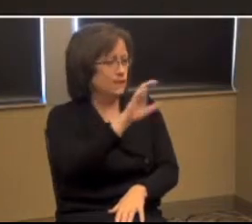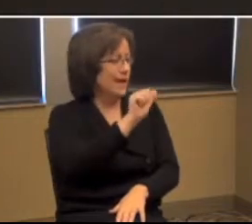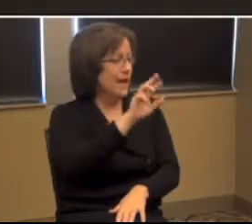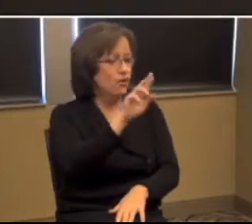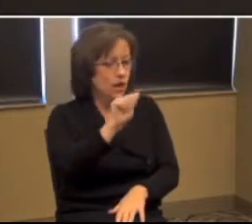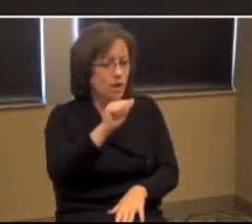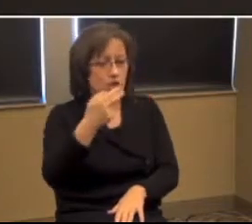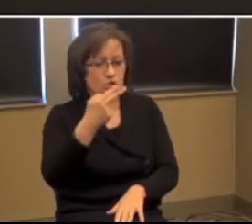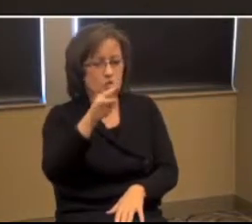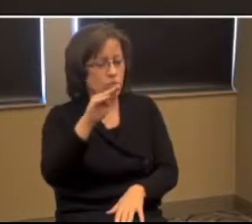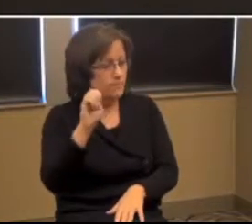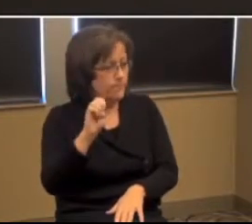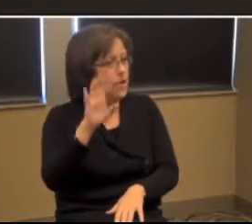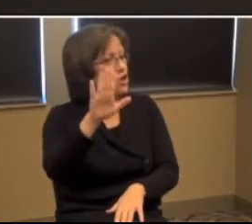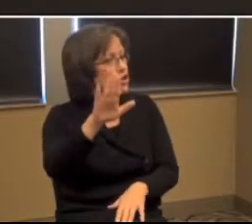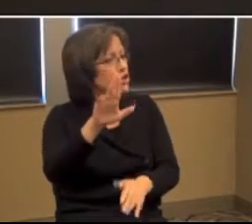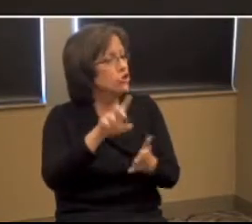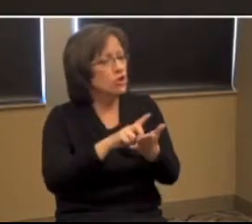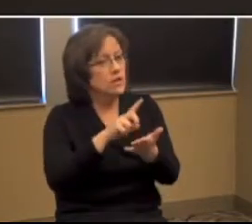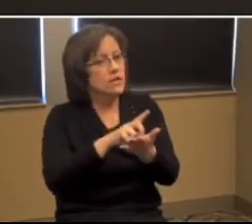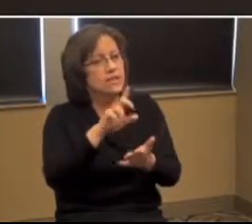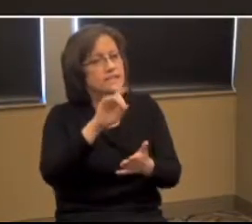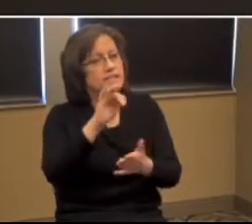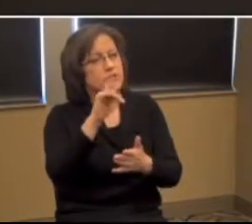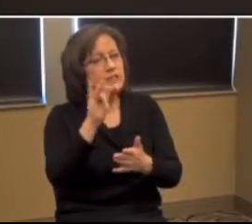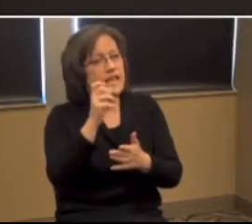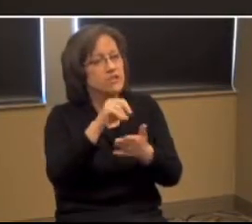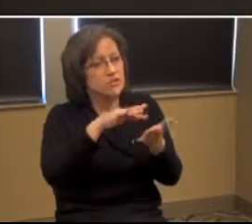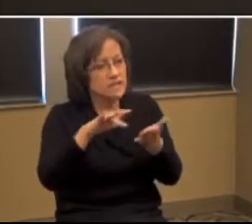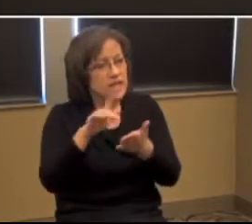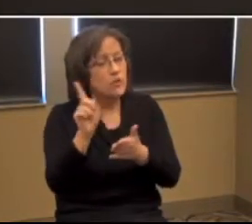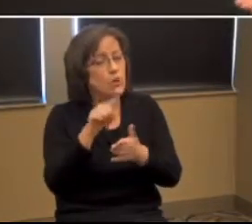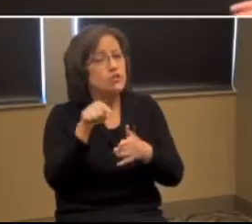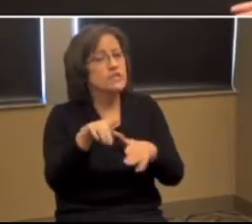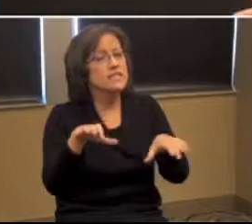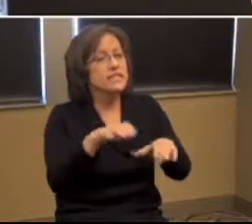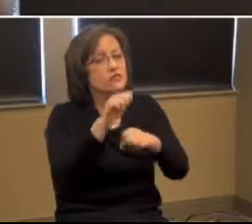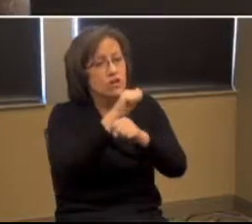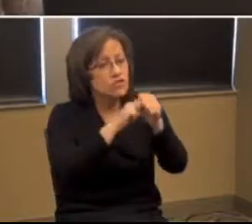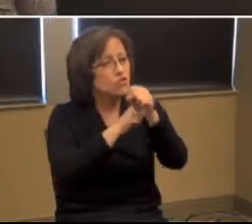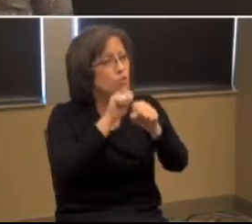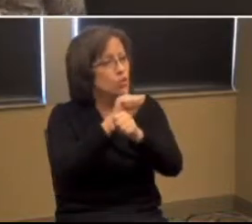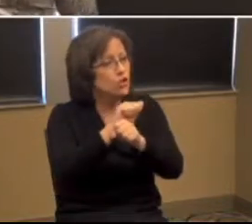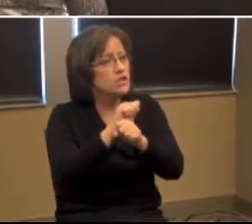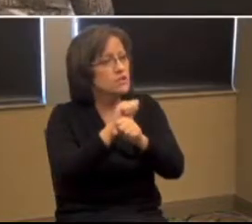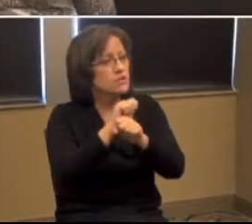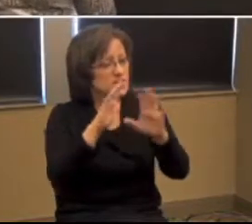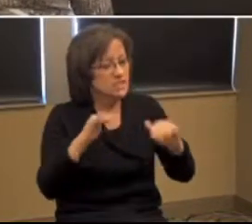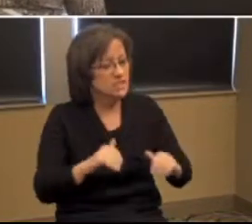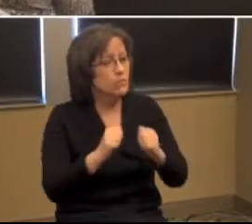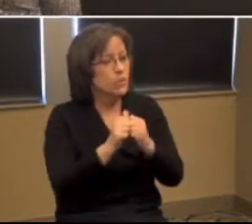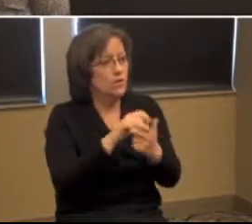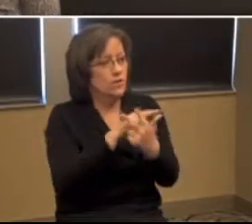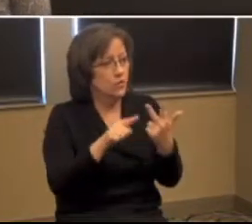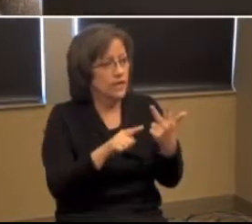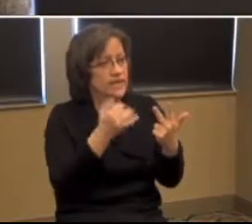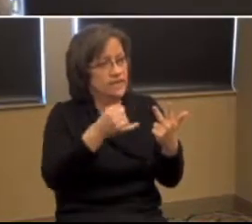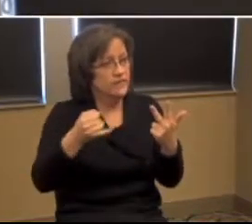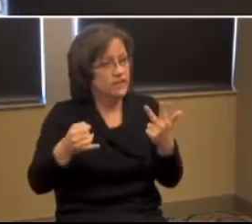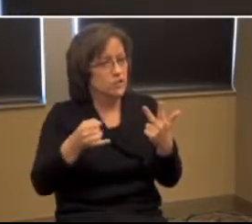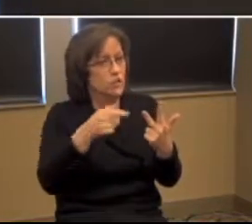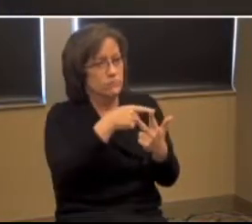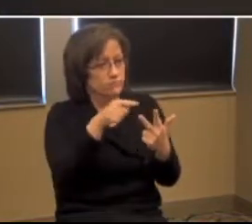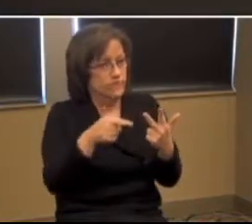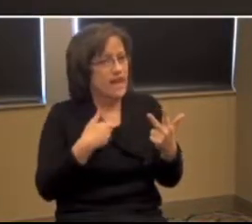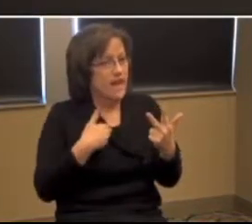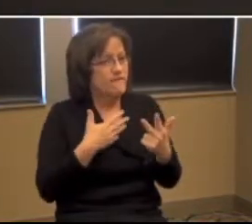study where she did structured work systems with 3 individuals with autism. And what is so